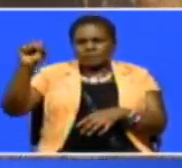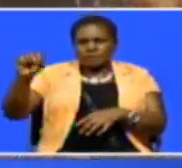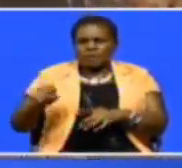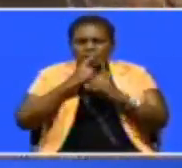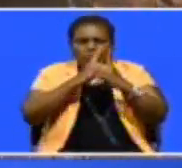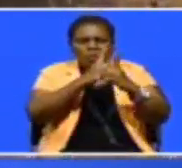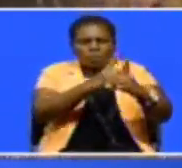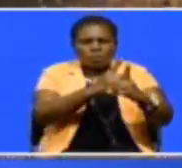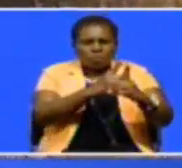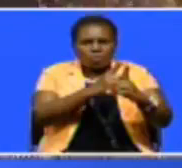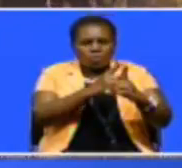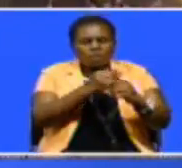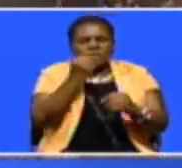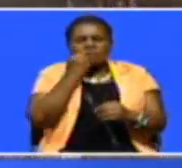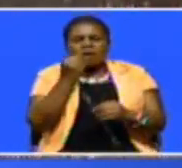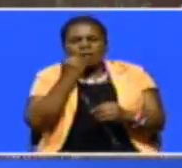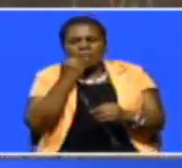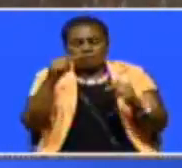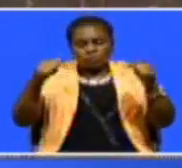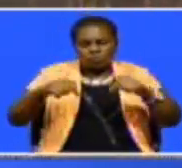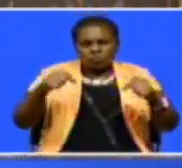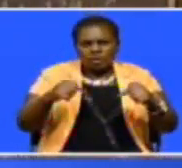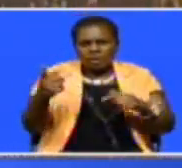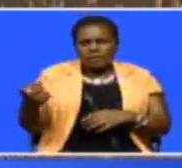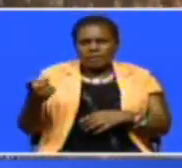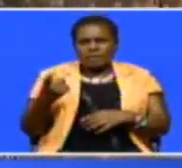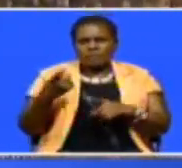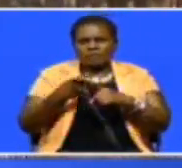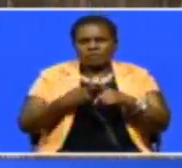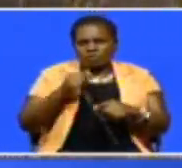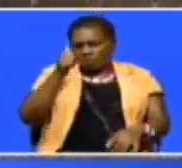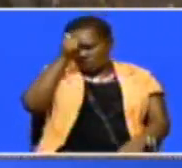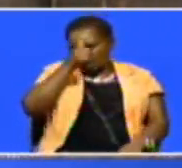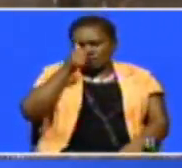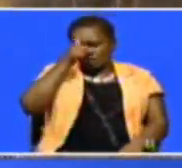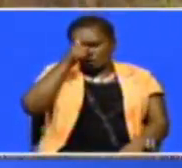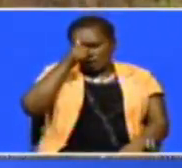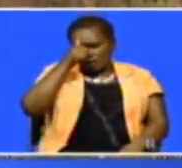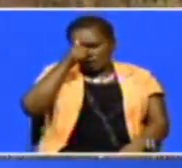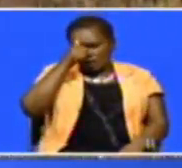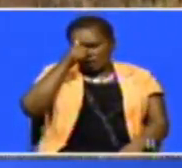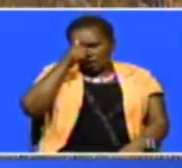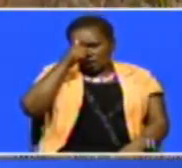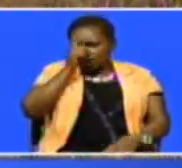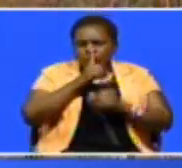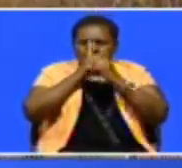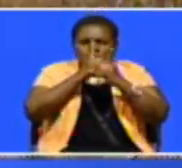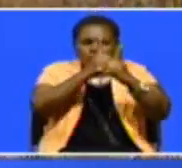rhino were hunted for sport and meat. Today, the demand comes from Asia and the Middle East, where rhino horn is